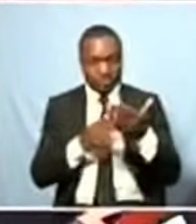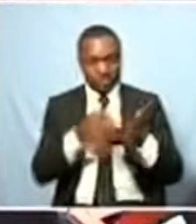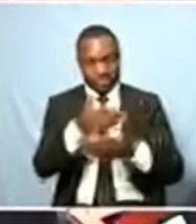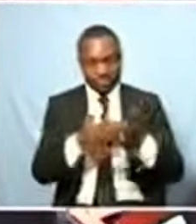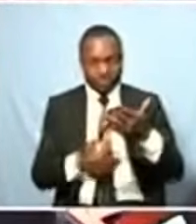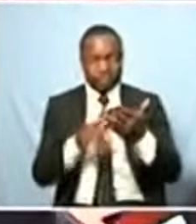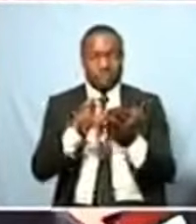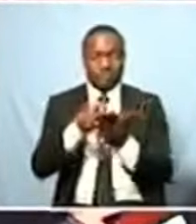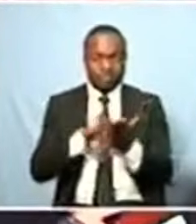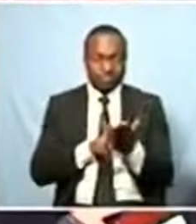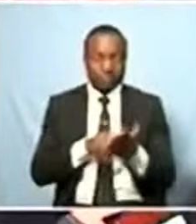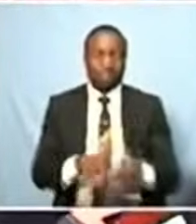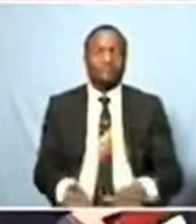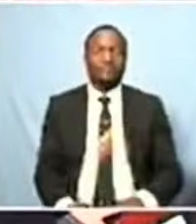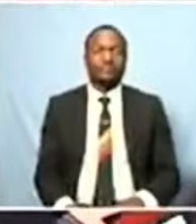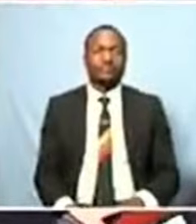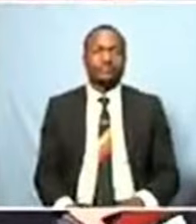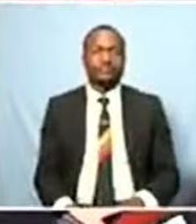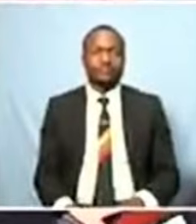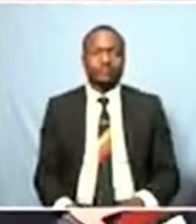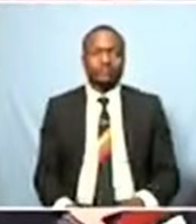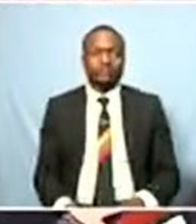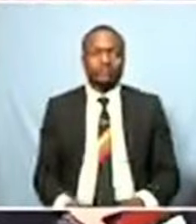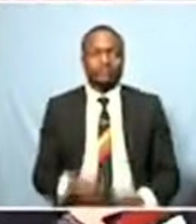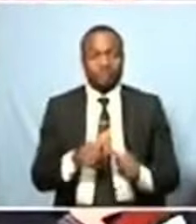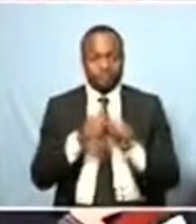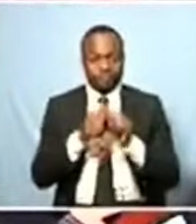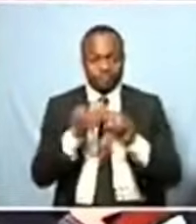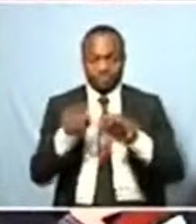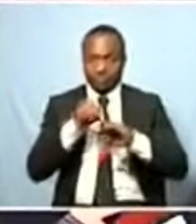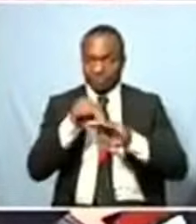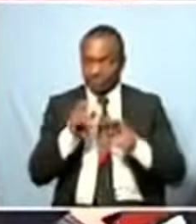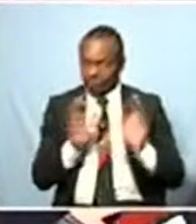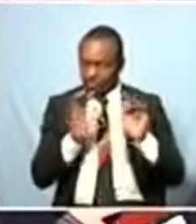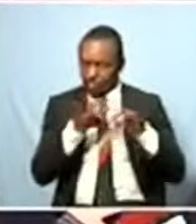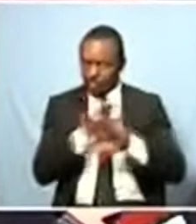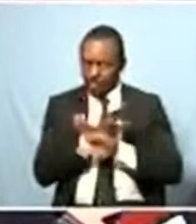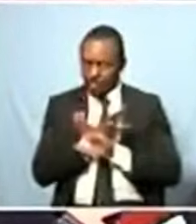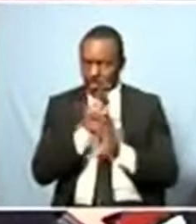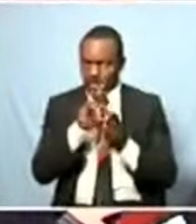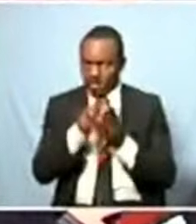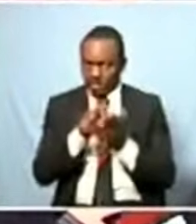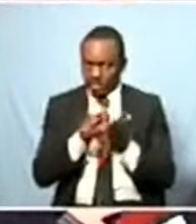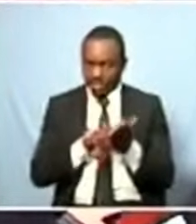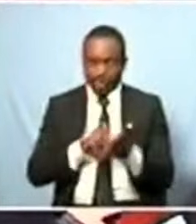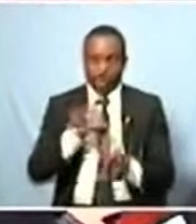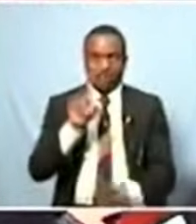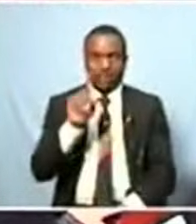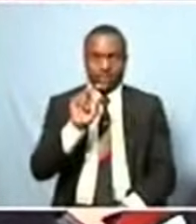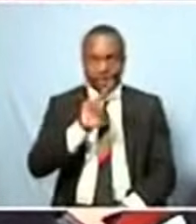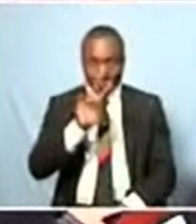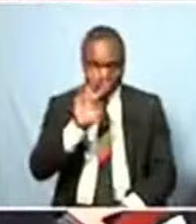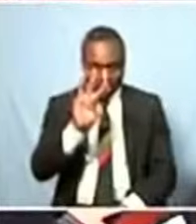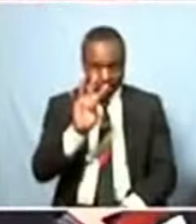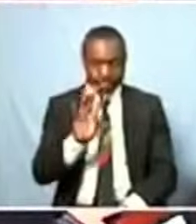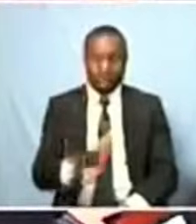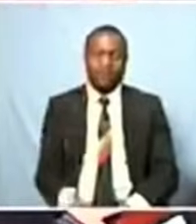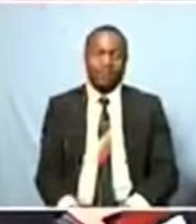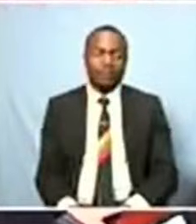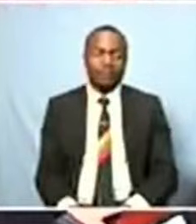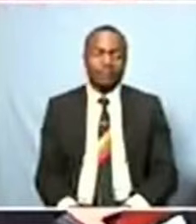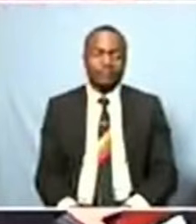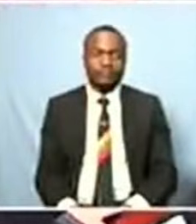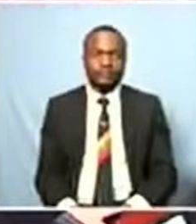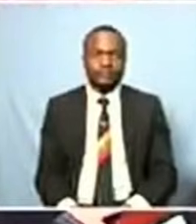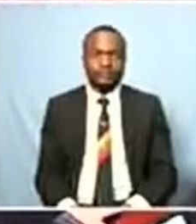standing orders. According to the National Assembly of Zambia Standing Orders 2024,